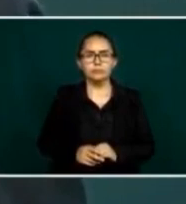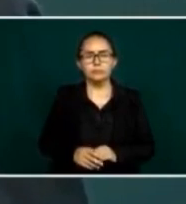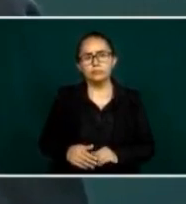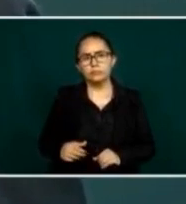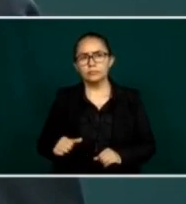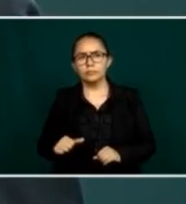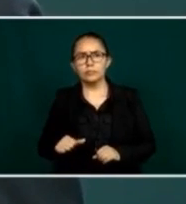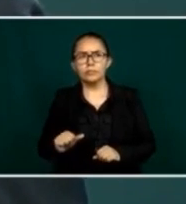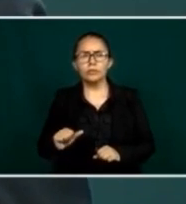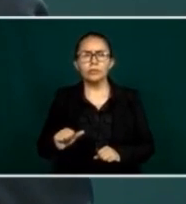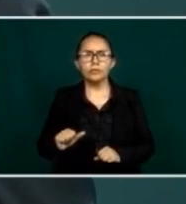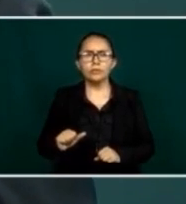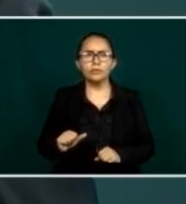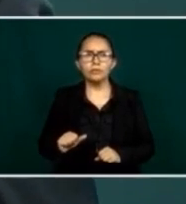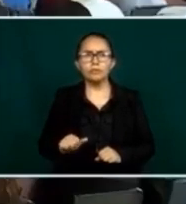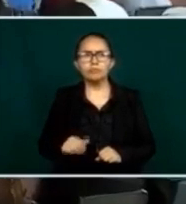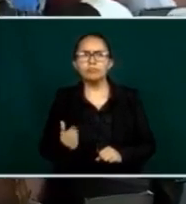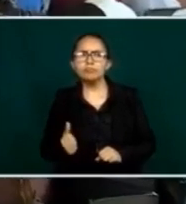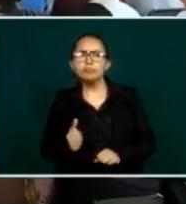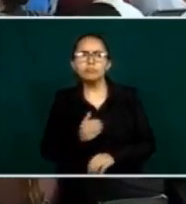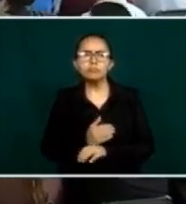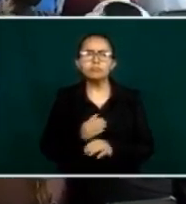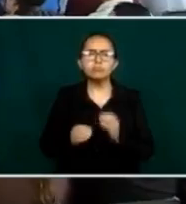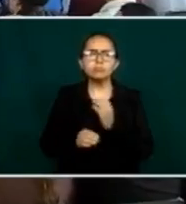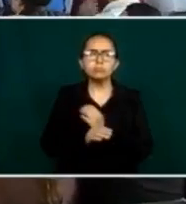It's not something